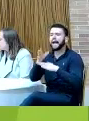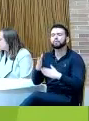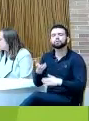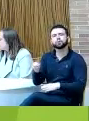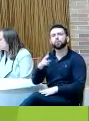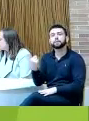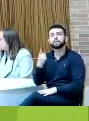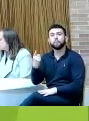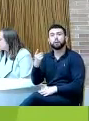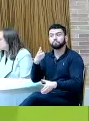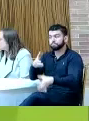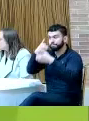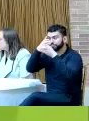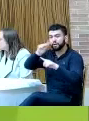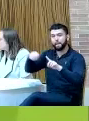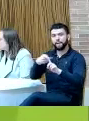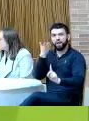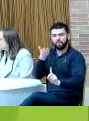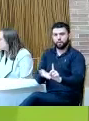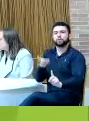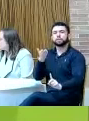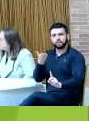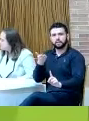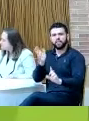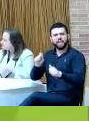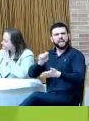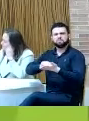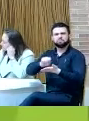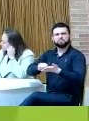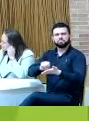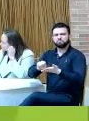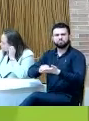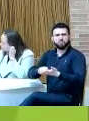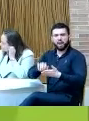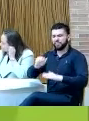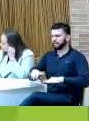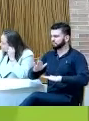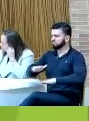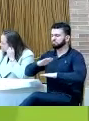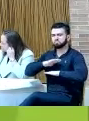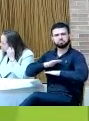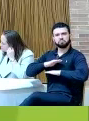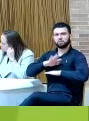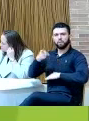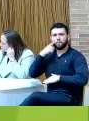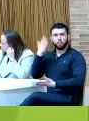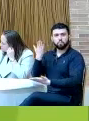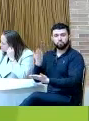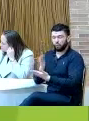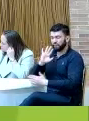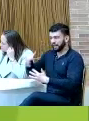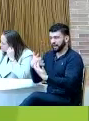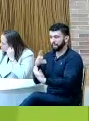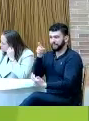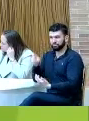to that effect could be a social worker for instance that would have been enough also for purposes of proving an accommodation need in this